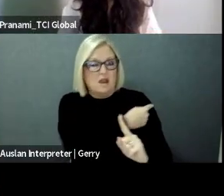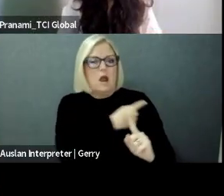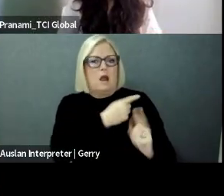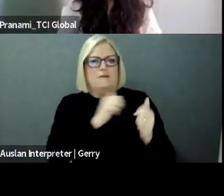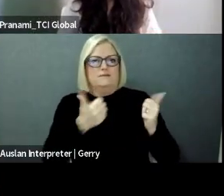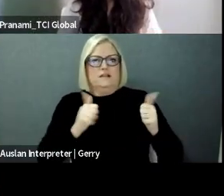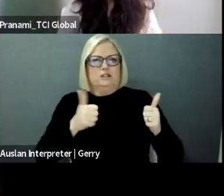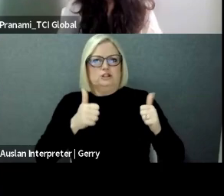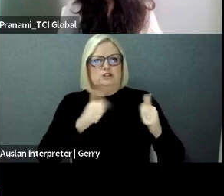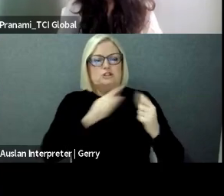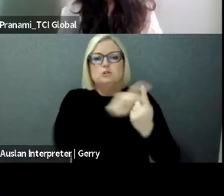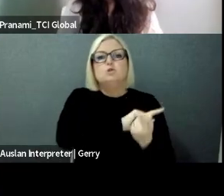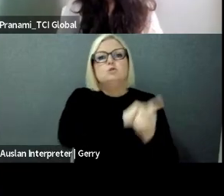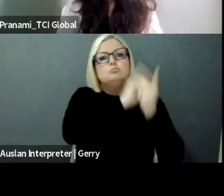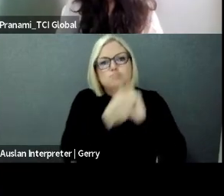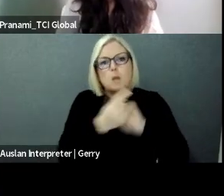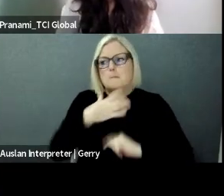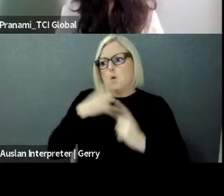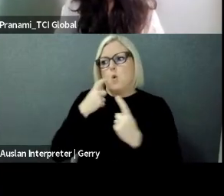care in the community.